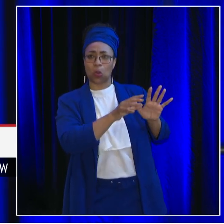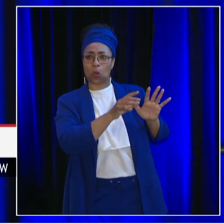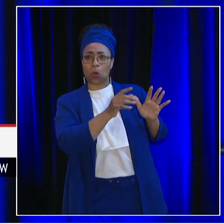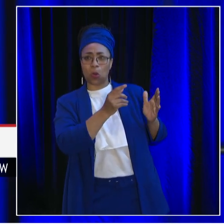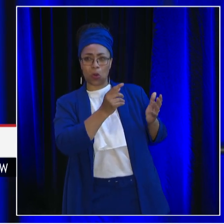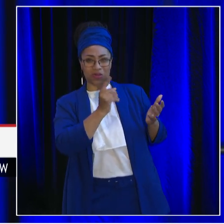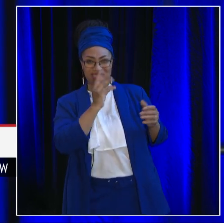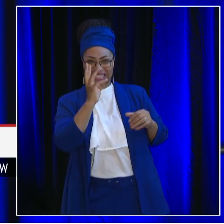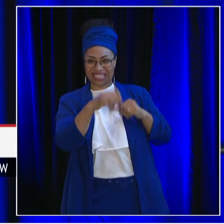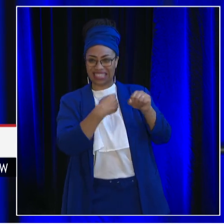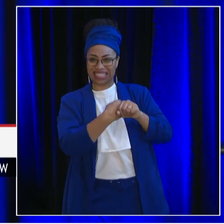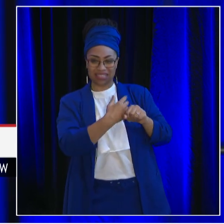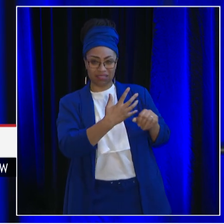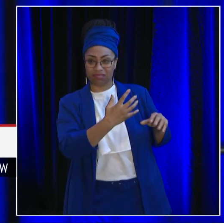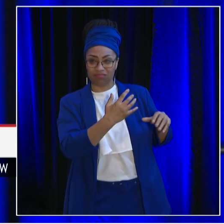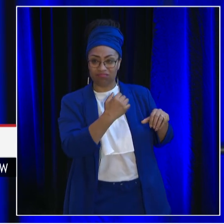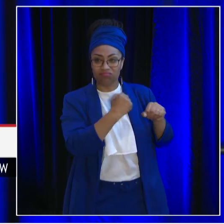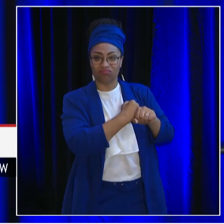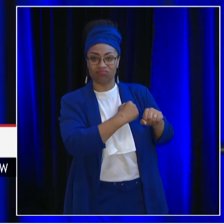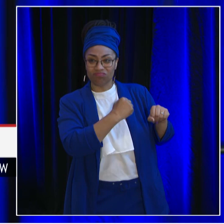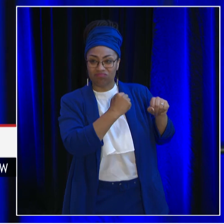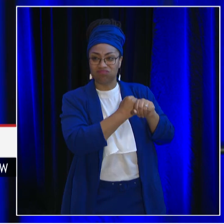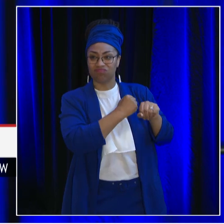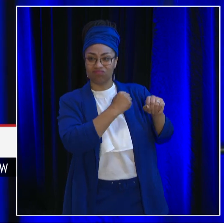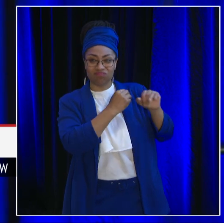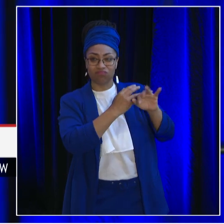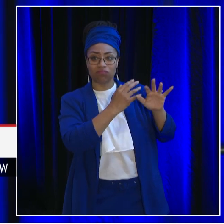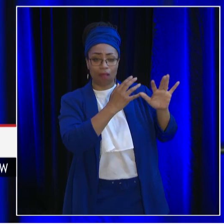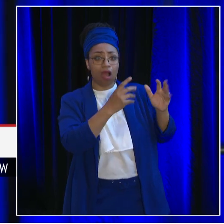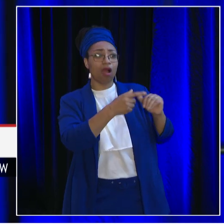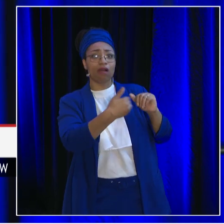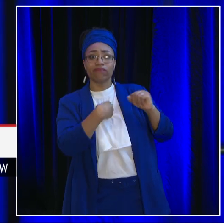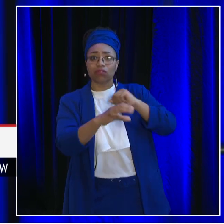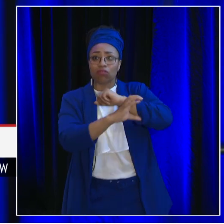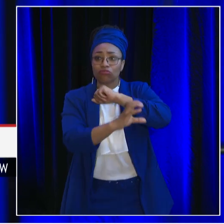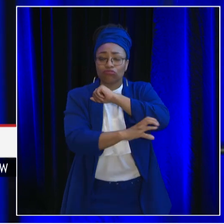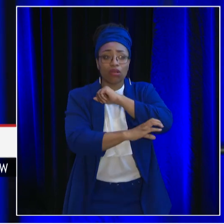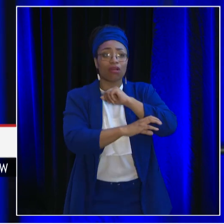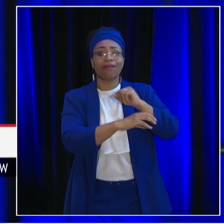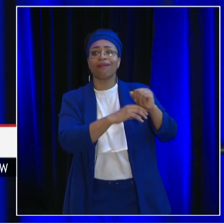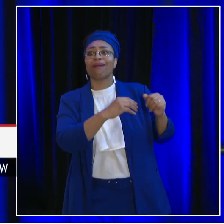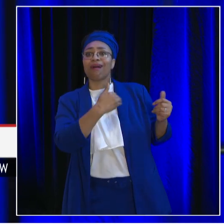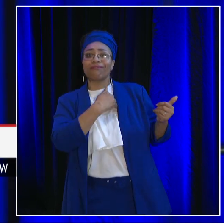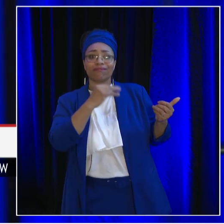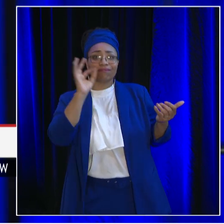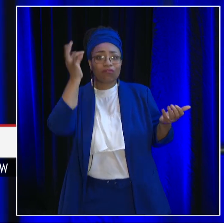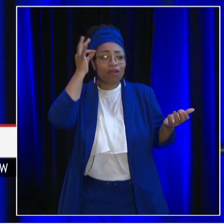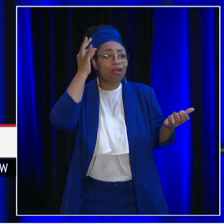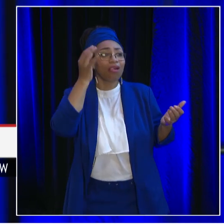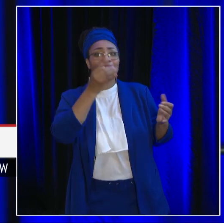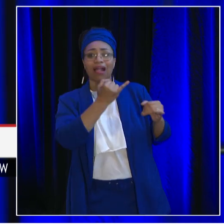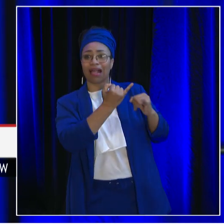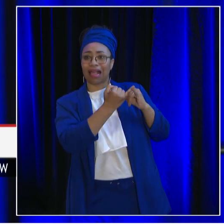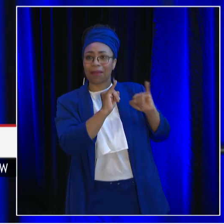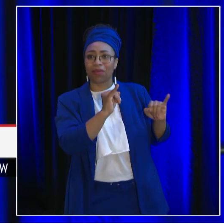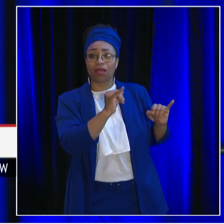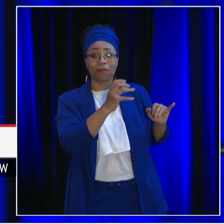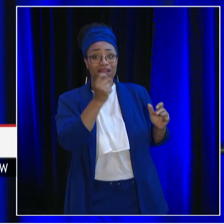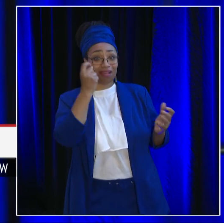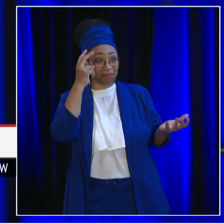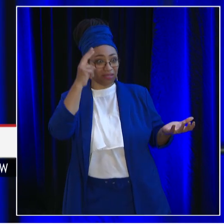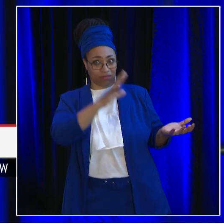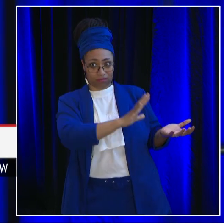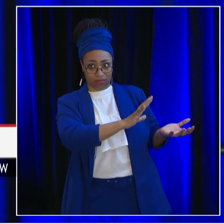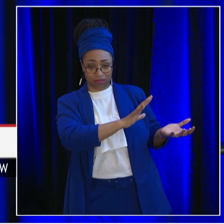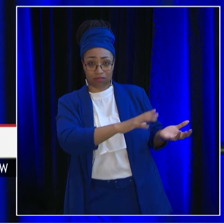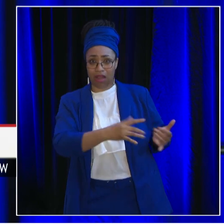of their constitutional convention and establishing the federal district as an independent state. We are now the only country in the free